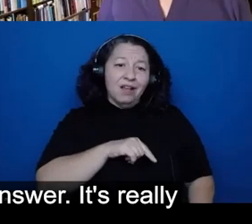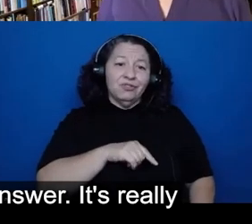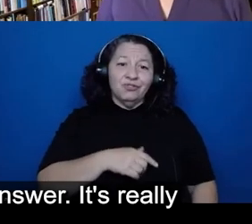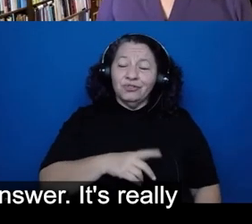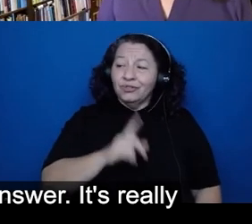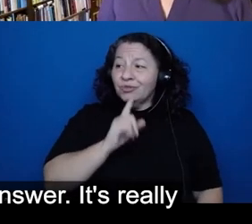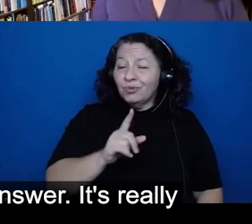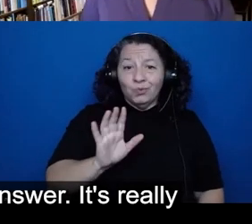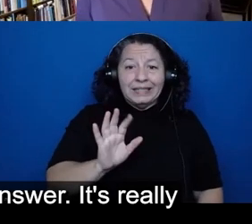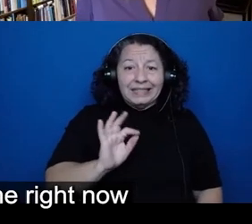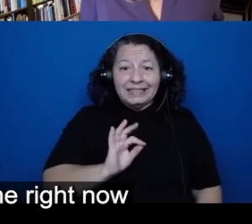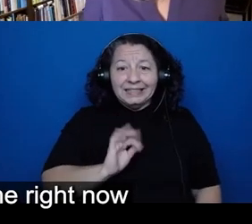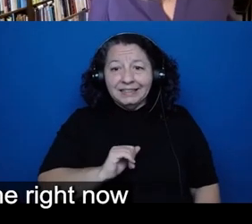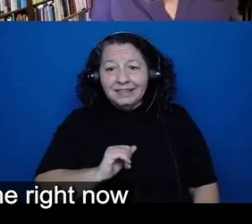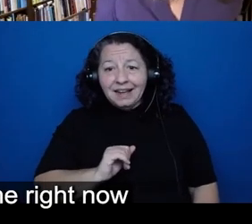really